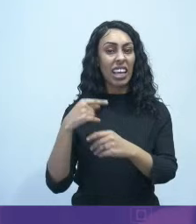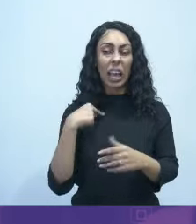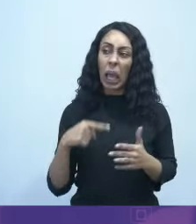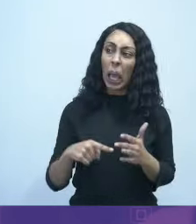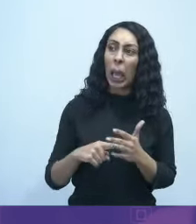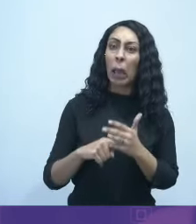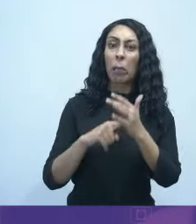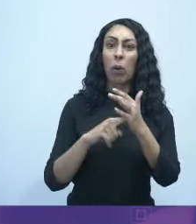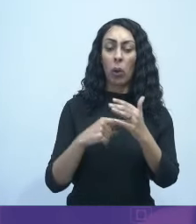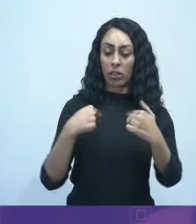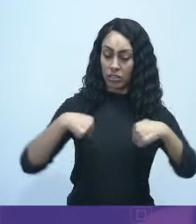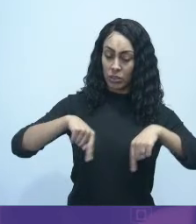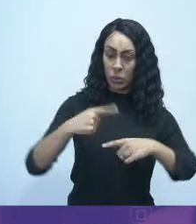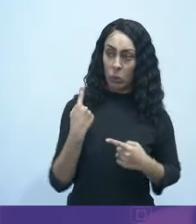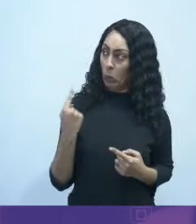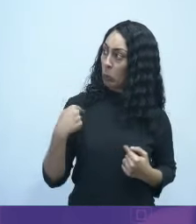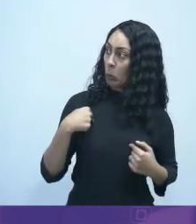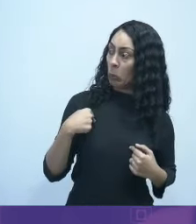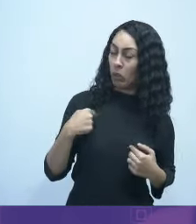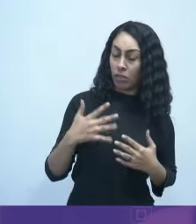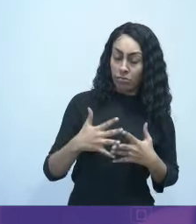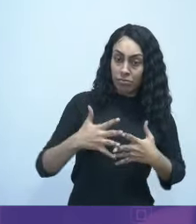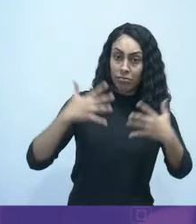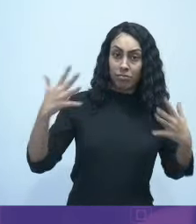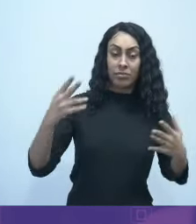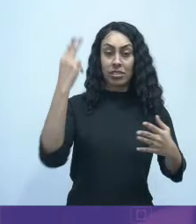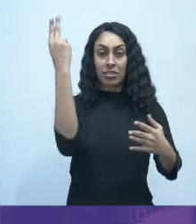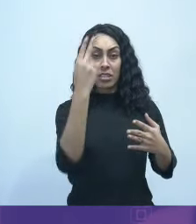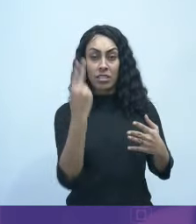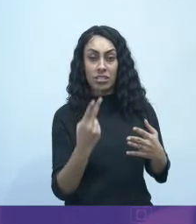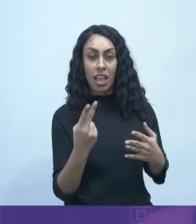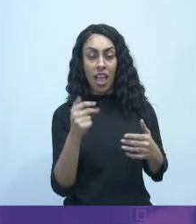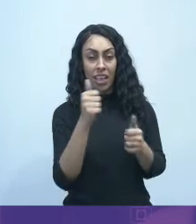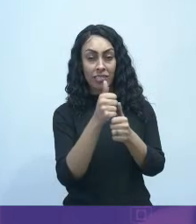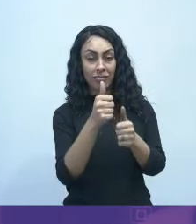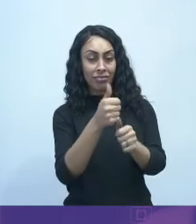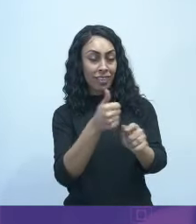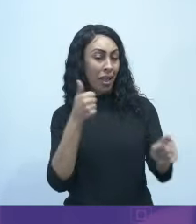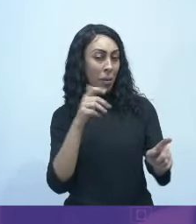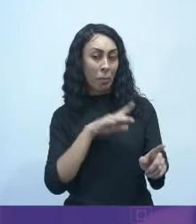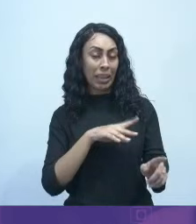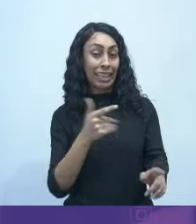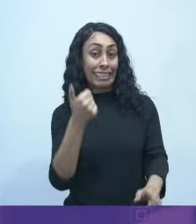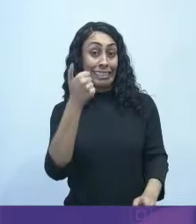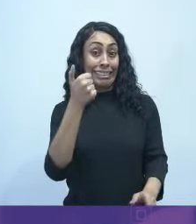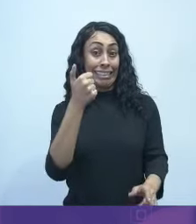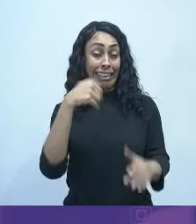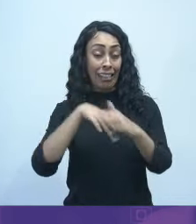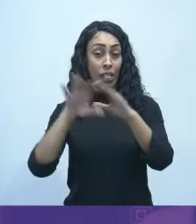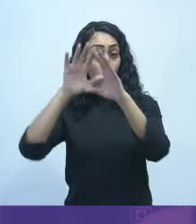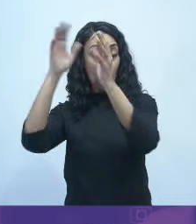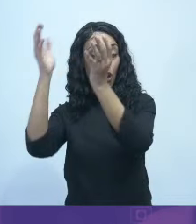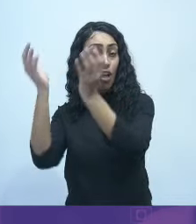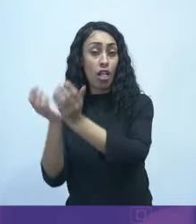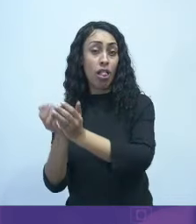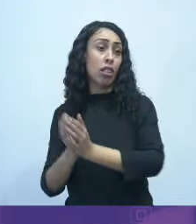the largest art and design institution in Europe. We're ranked 6th in the world.